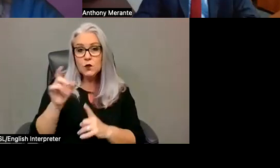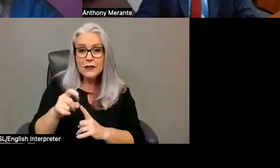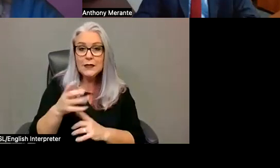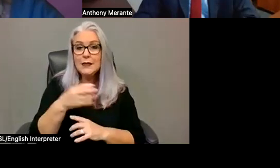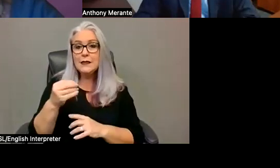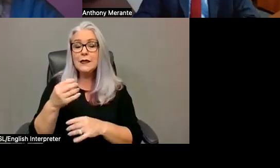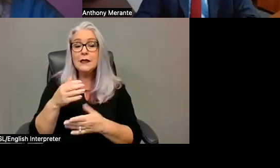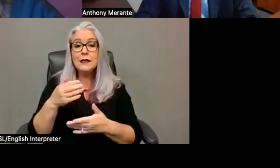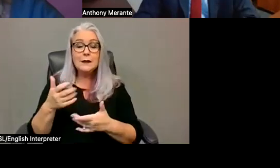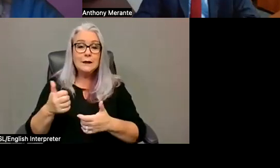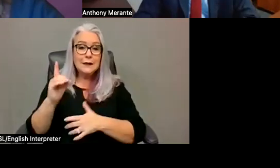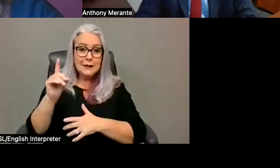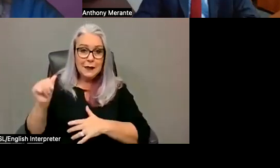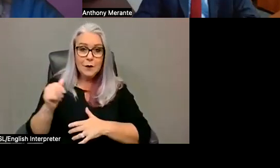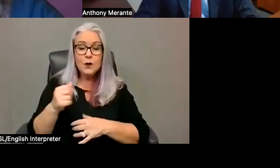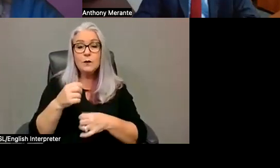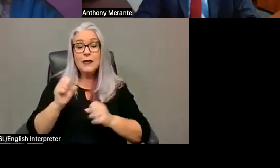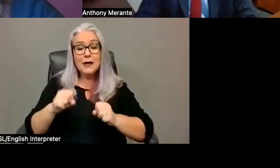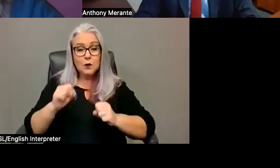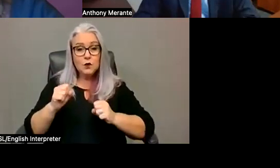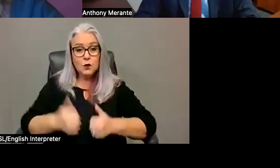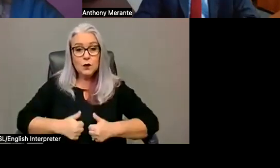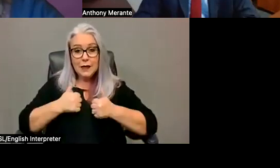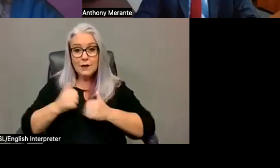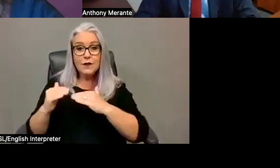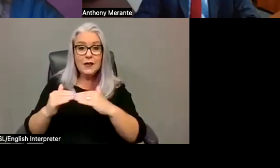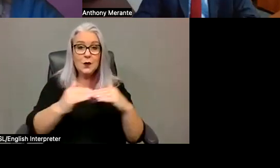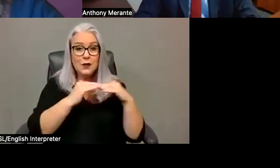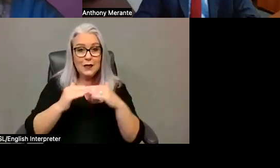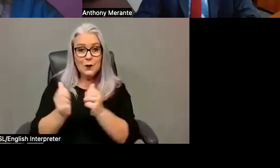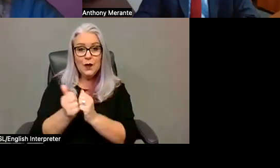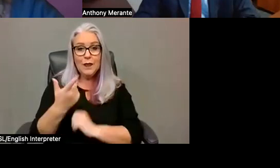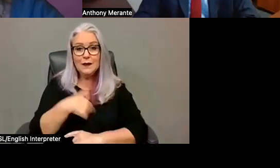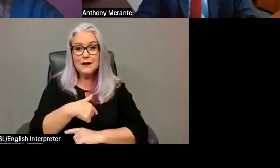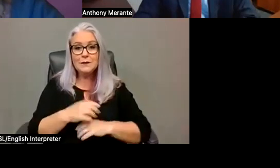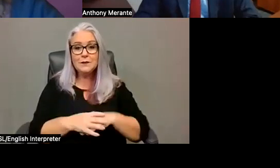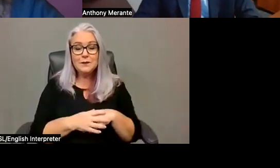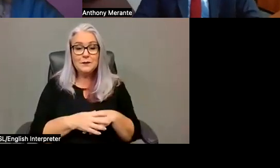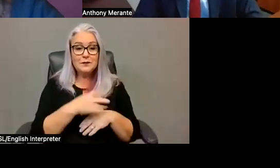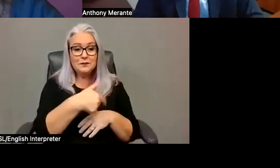and equitably with us. Thank you. Mr. Merante?